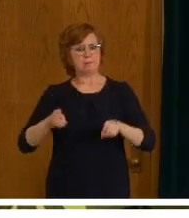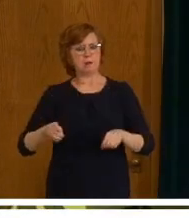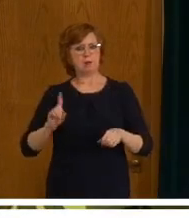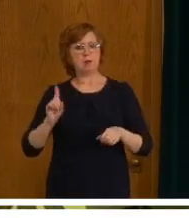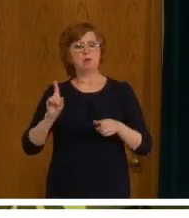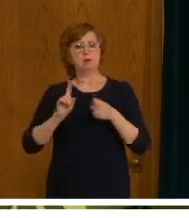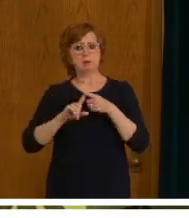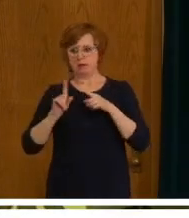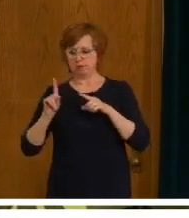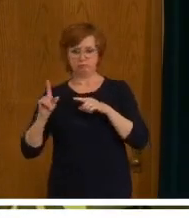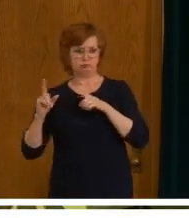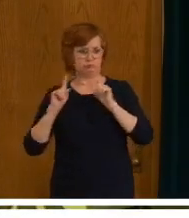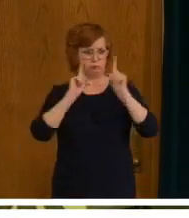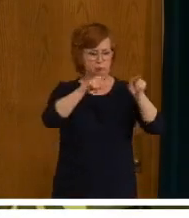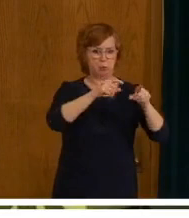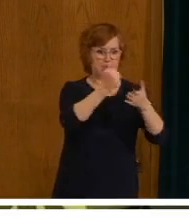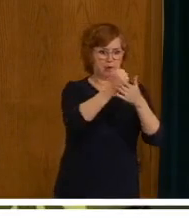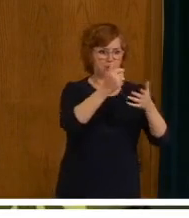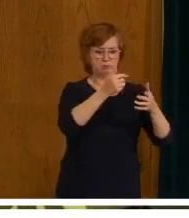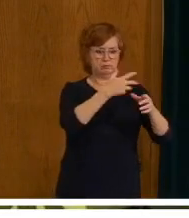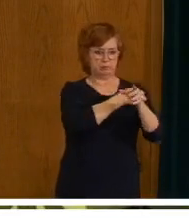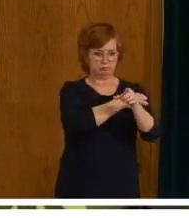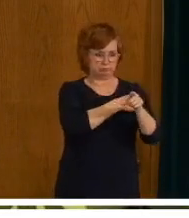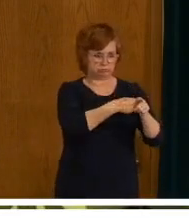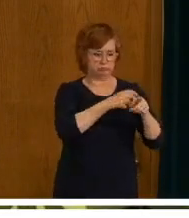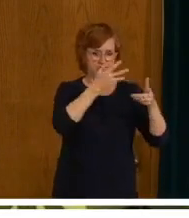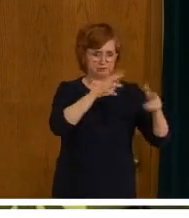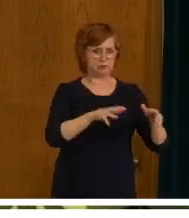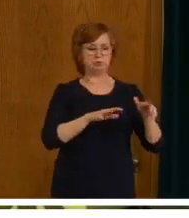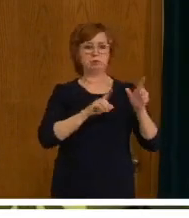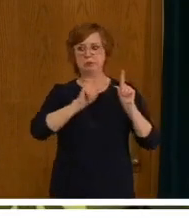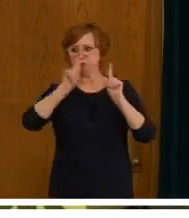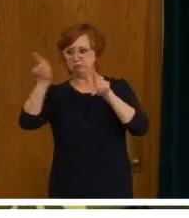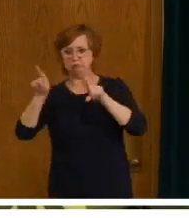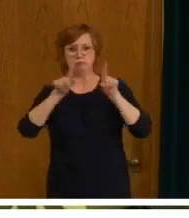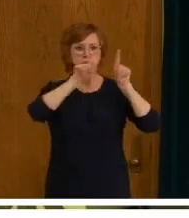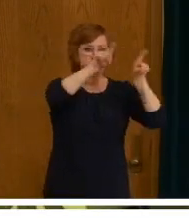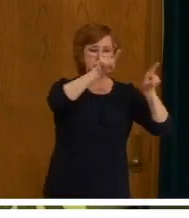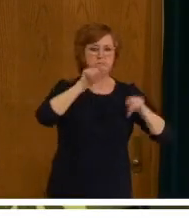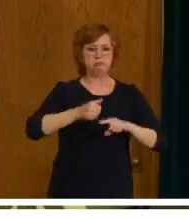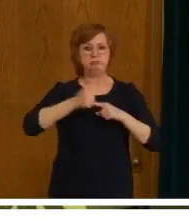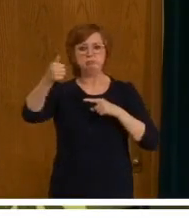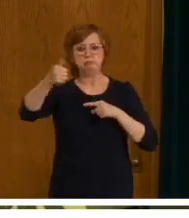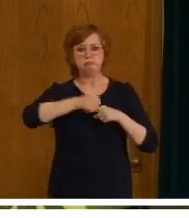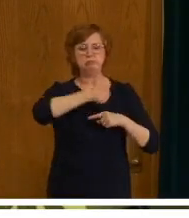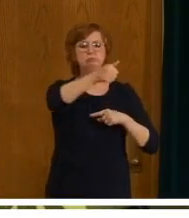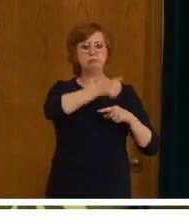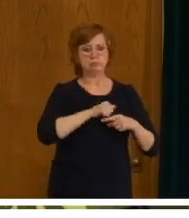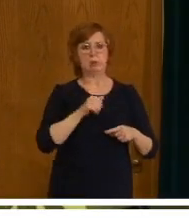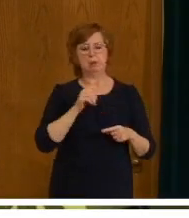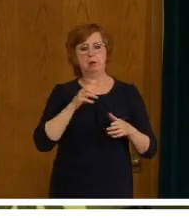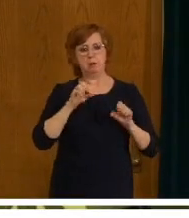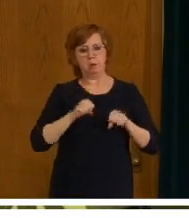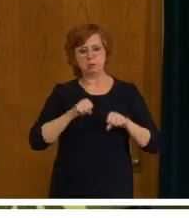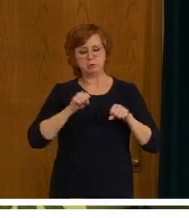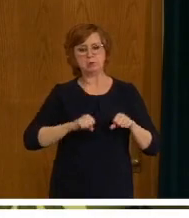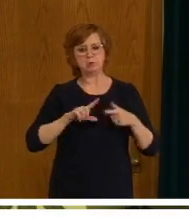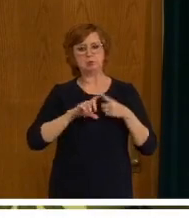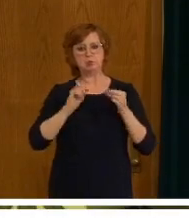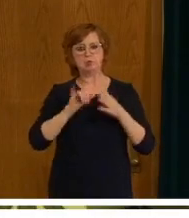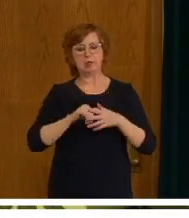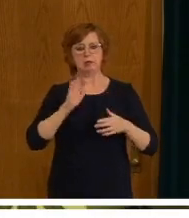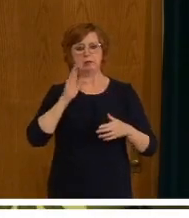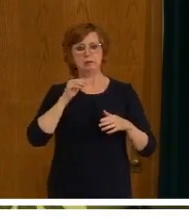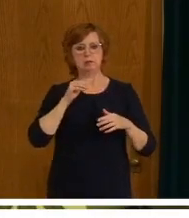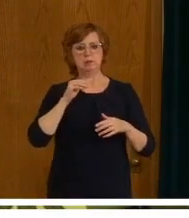pop-up service, targeted on-site service in various capacities, as they have throughout. This